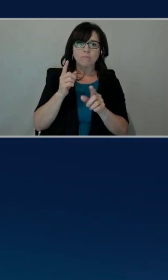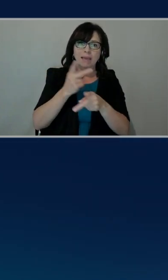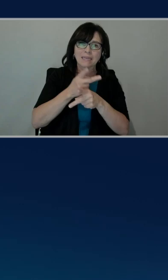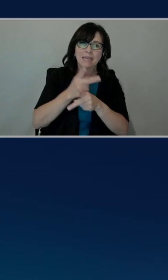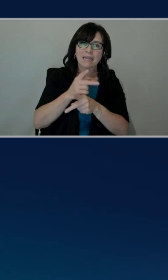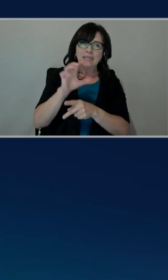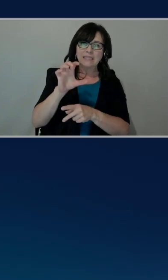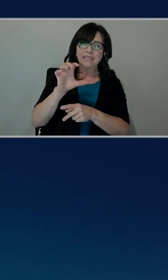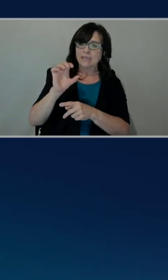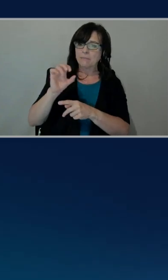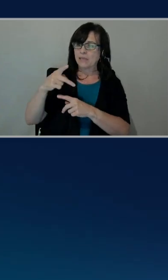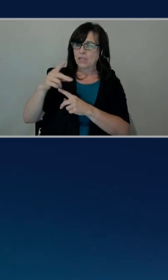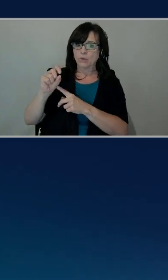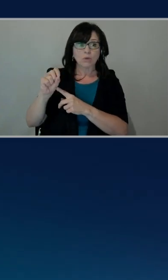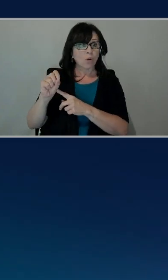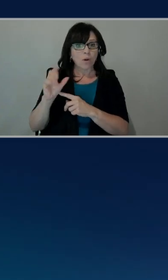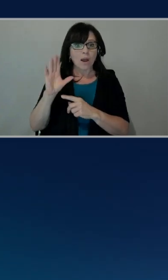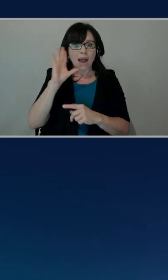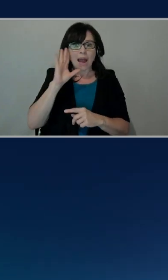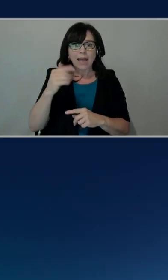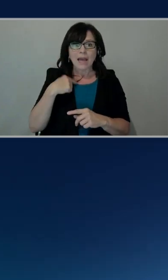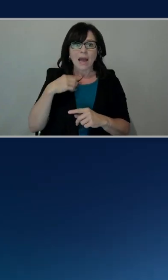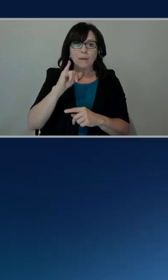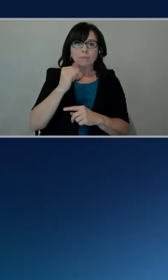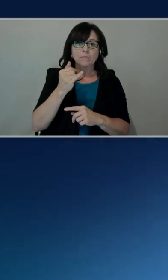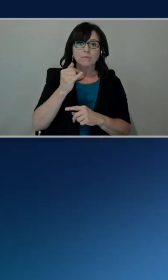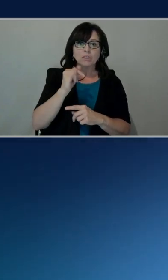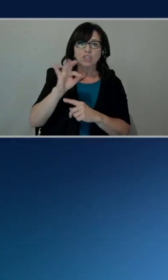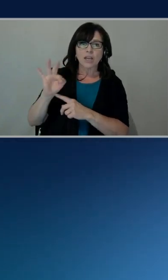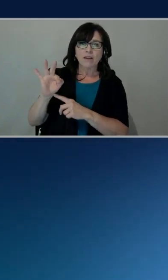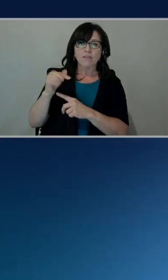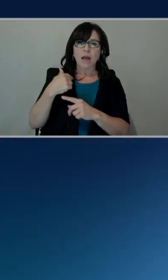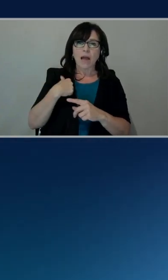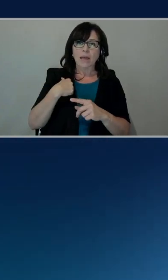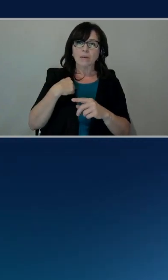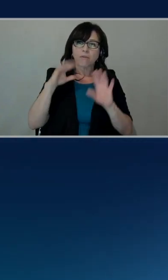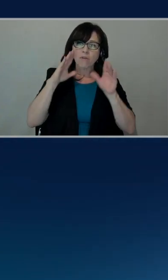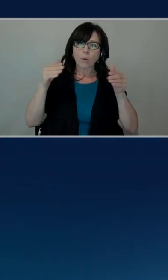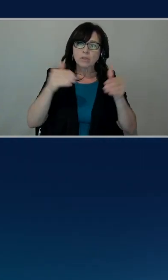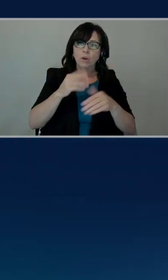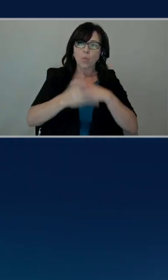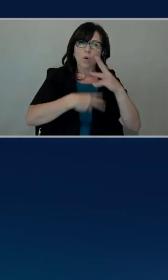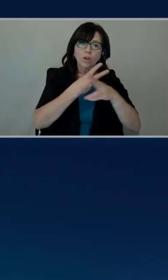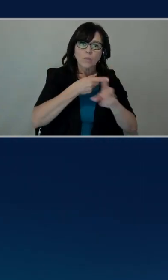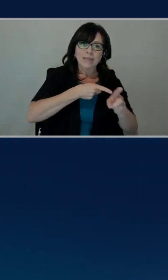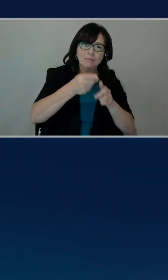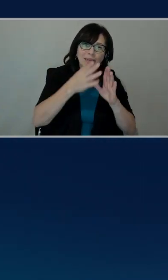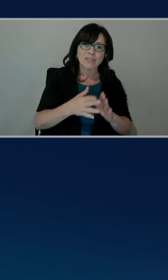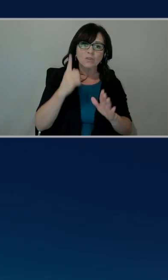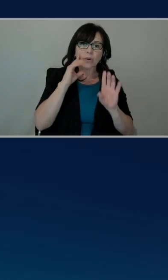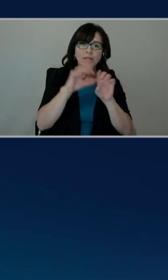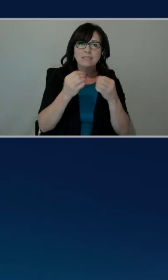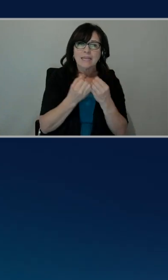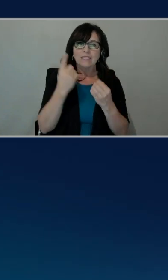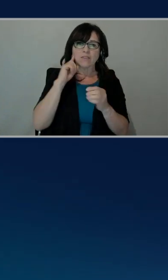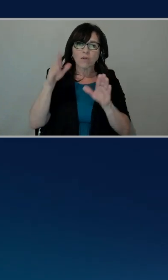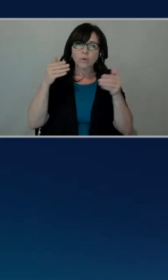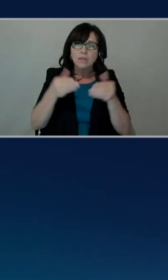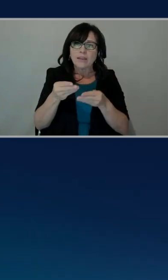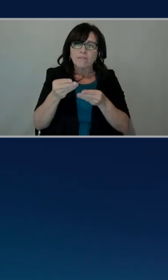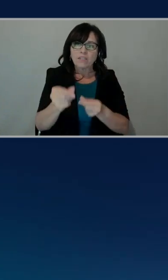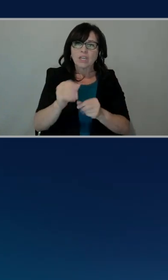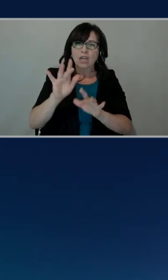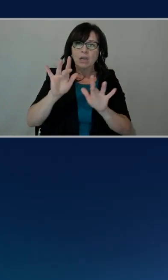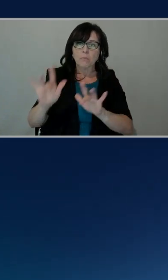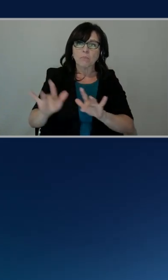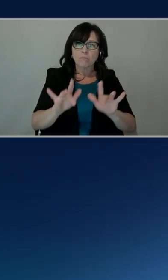Jeff Underhill. I'm part of our worldwide specialist organization focused on efficient compute technologies, which includes AWS Graviton, which is what we're going to be talking about today. Yeah,